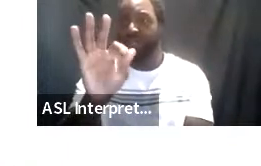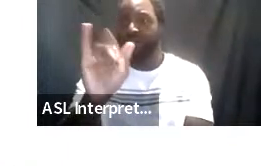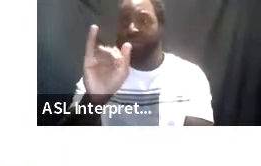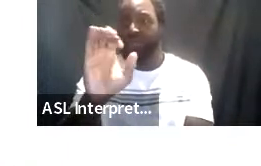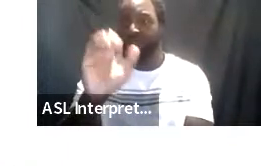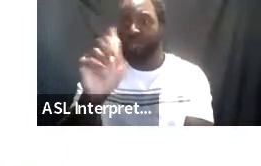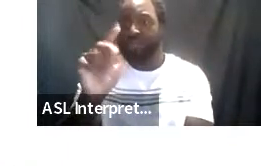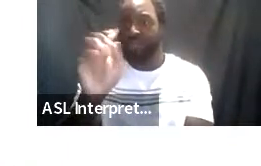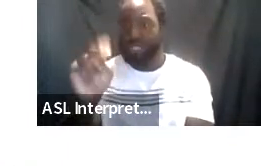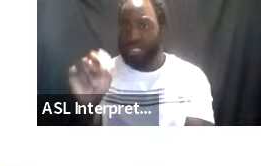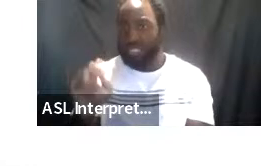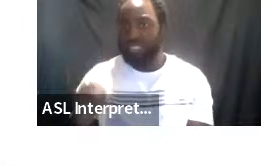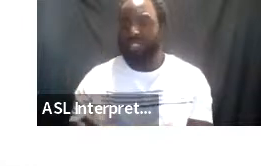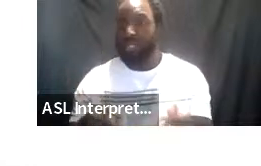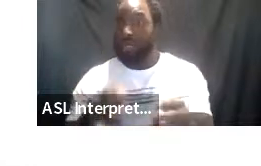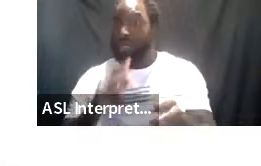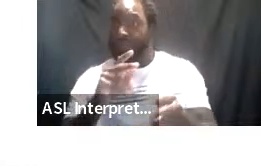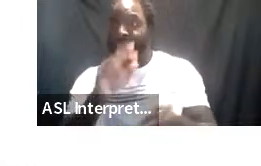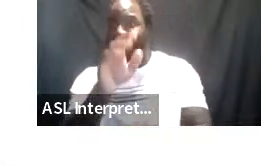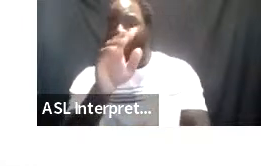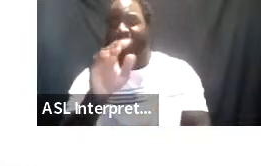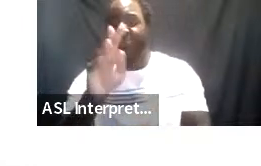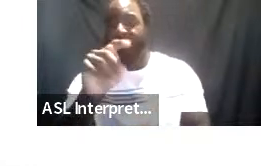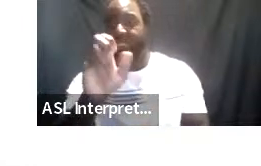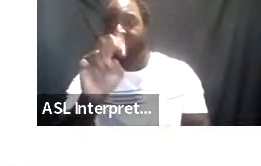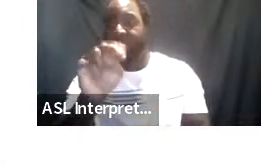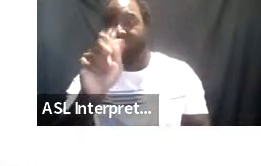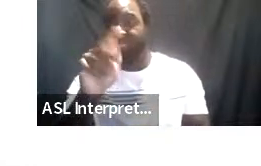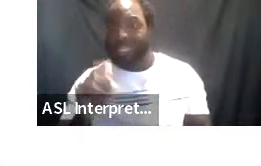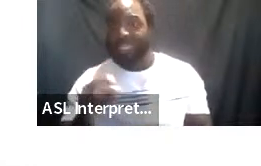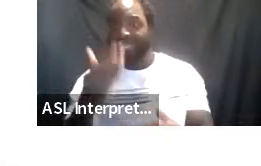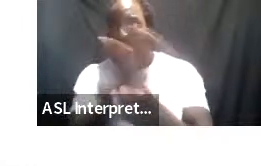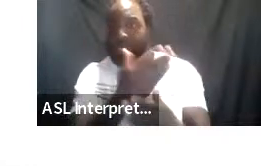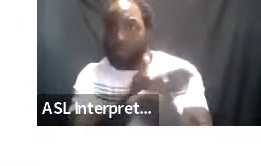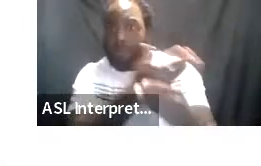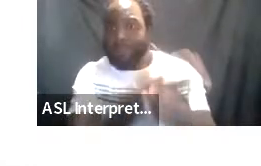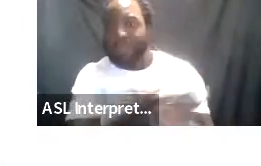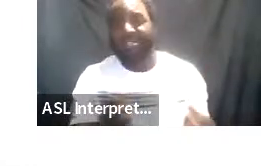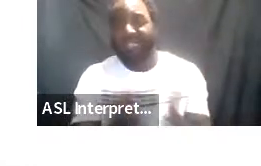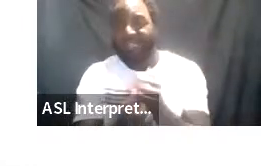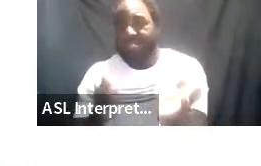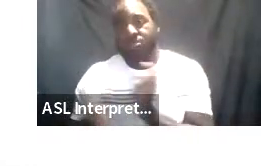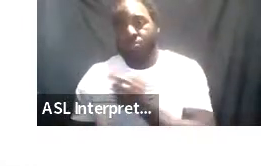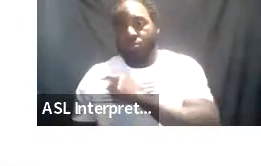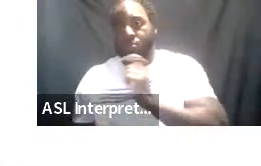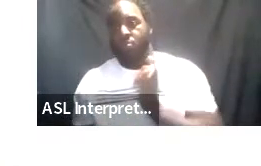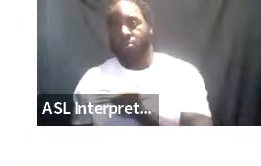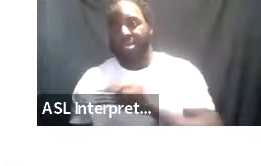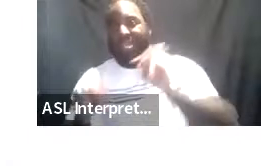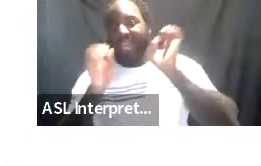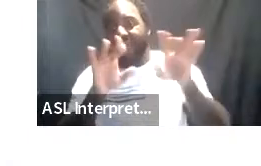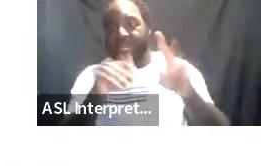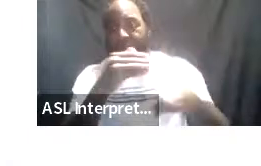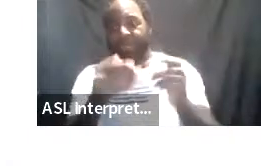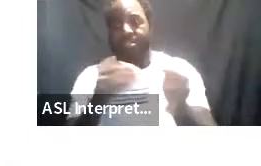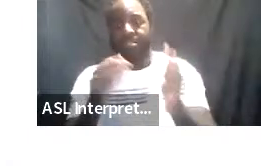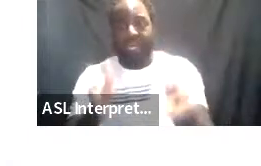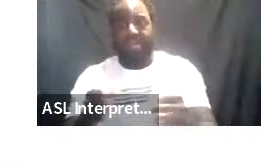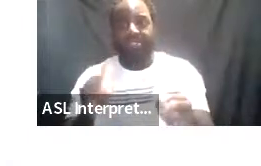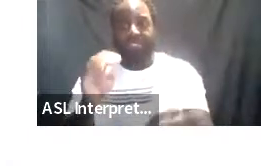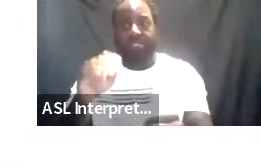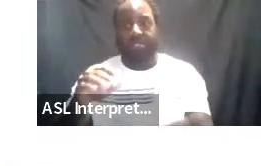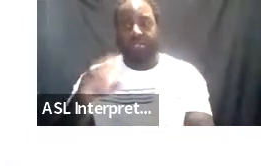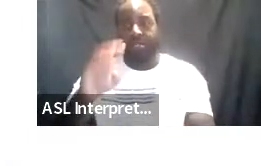homelessness, among other ills, the things that we hate about the housing market. Identifies those as things that result when there's just not enough housing for